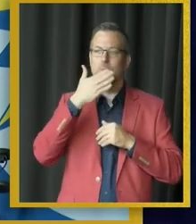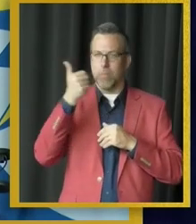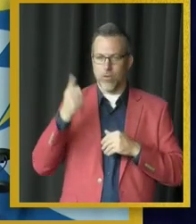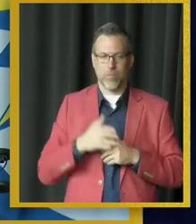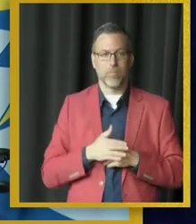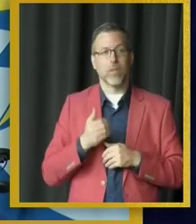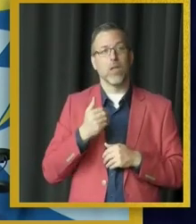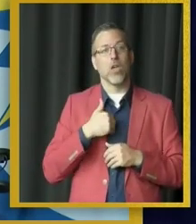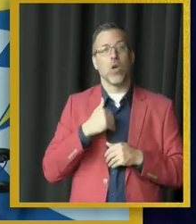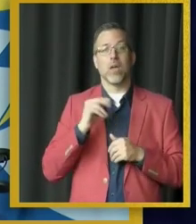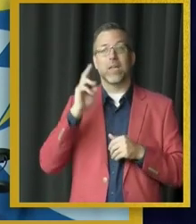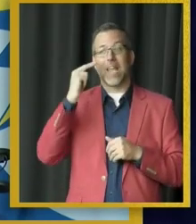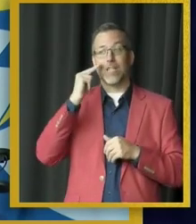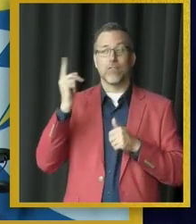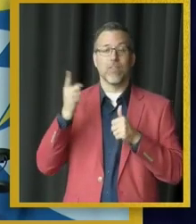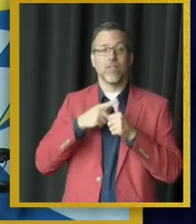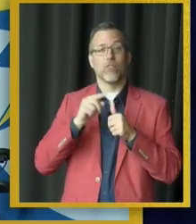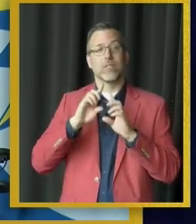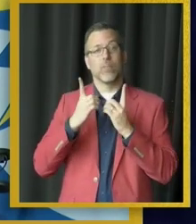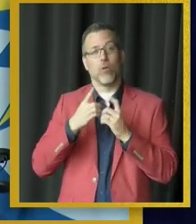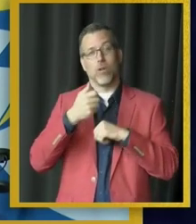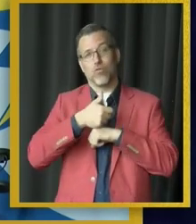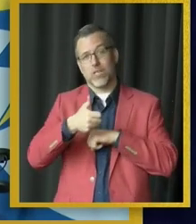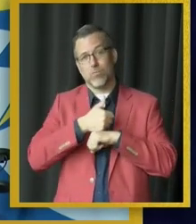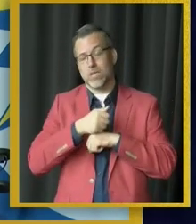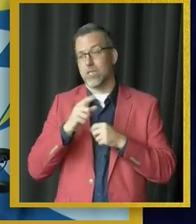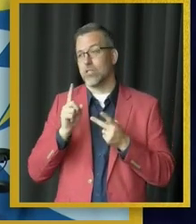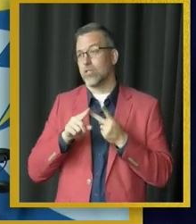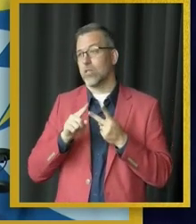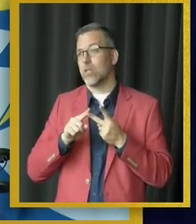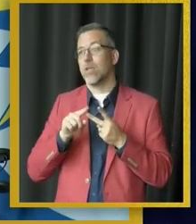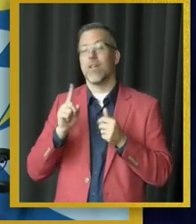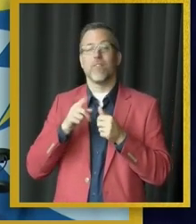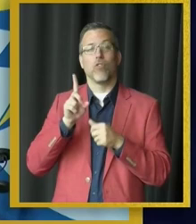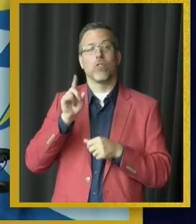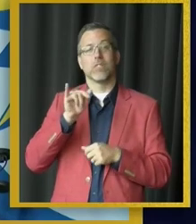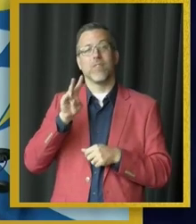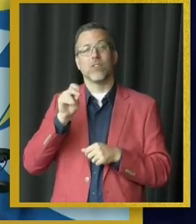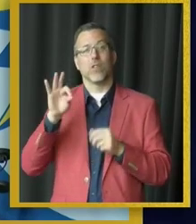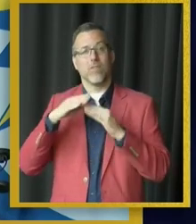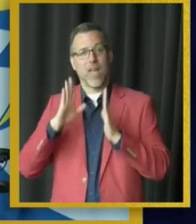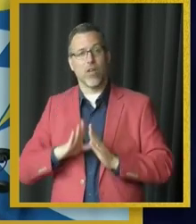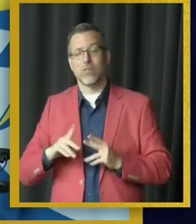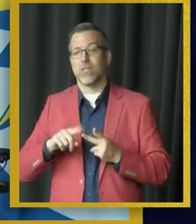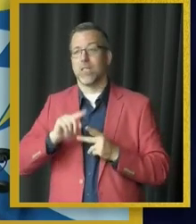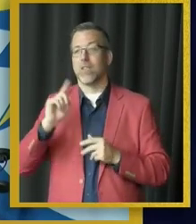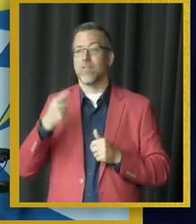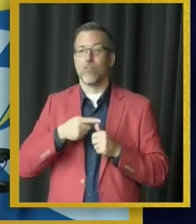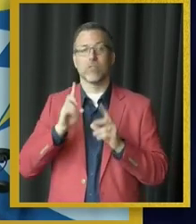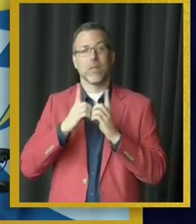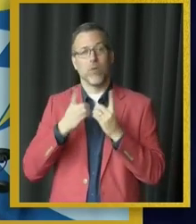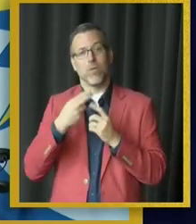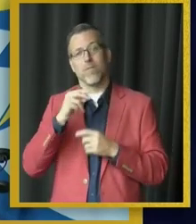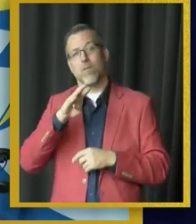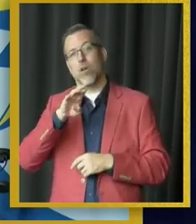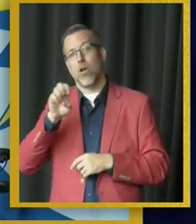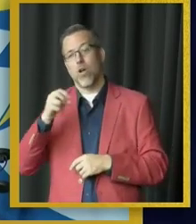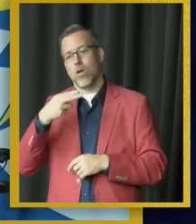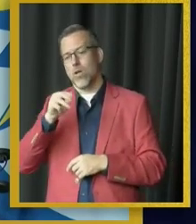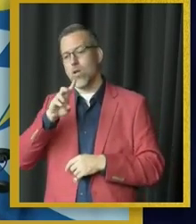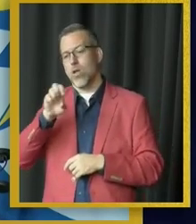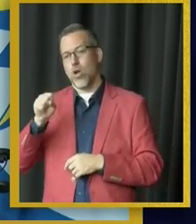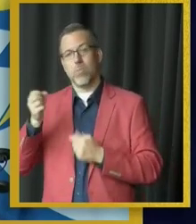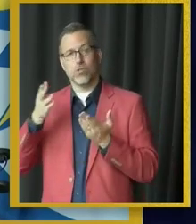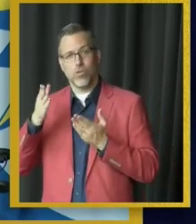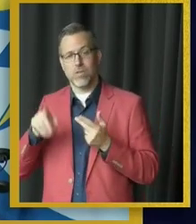created Nashville's first departments of transportation, the first division of housing, the first department of homeless services, the first office